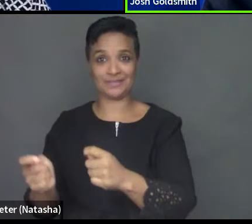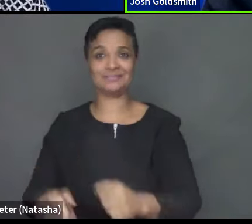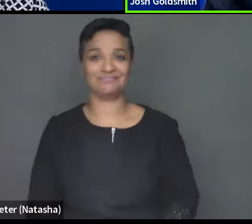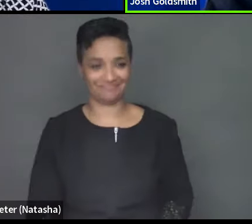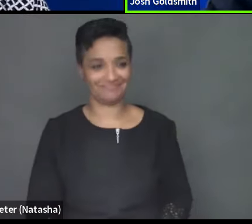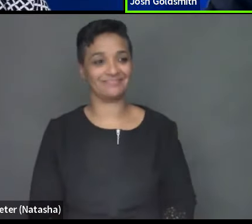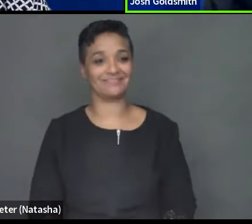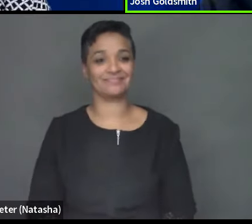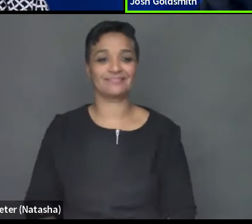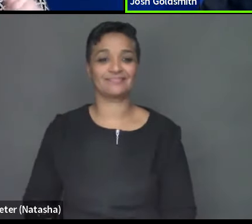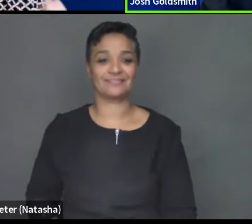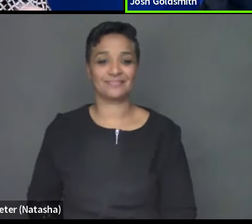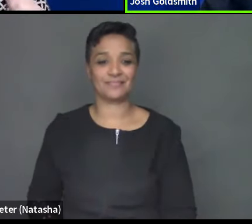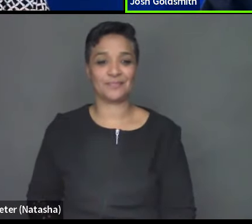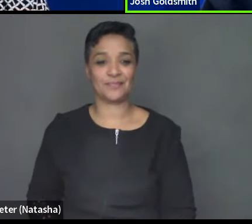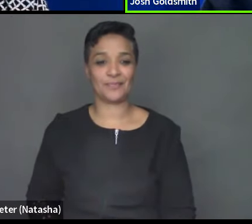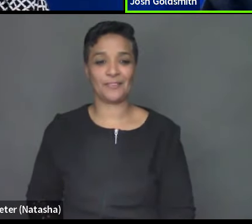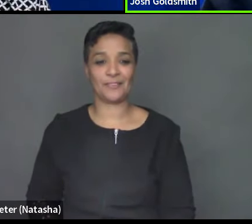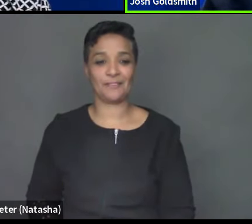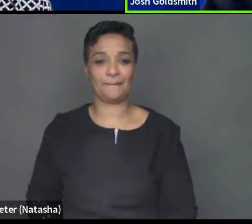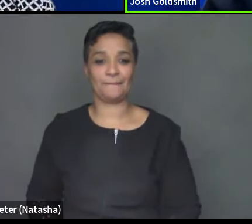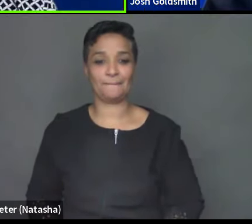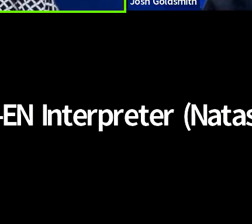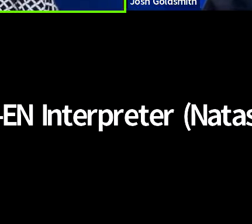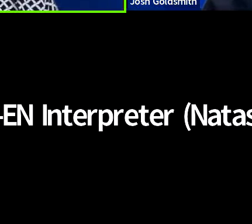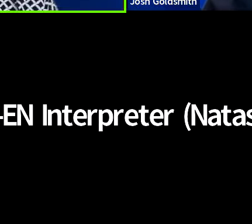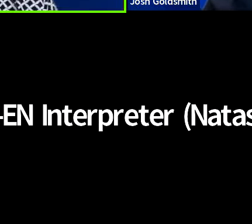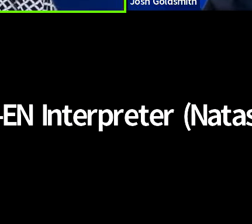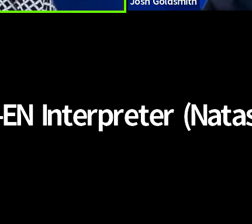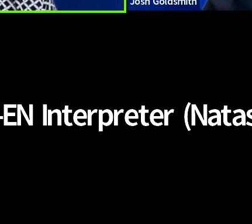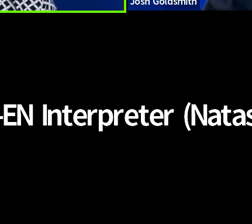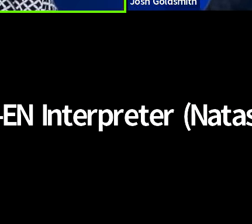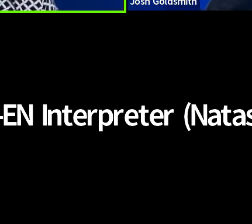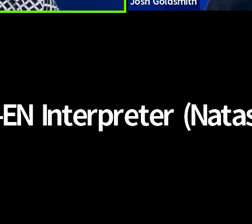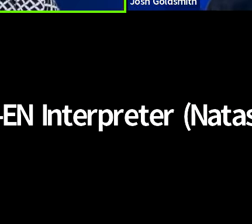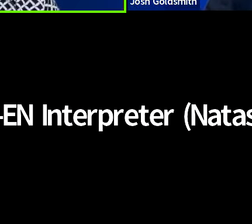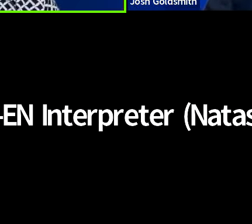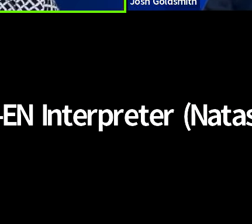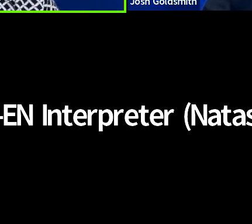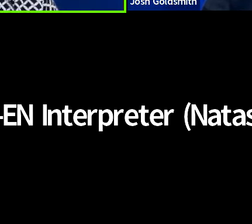roll, please. What we're going to do. We should have had a drum roll ready.